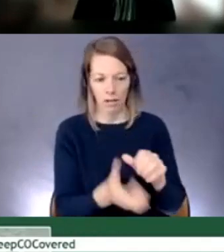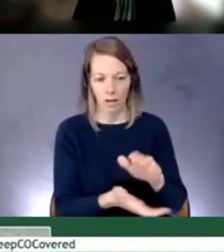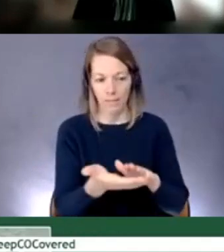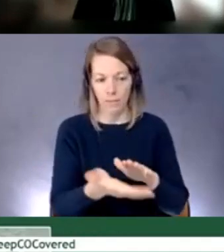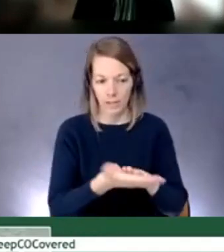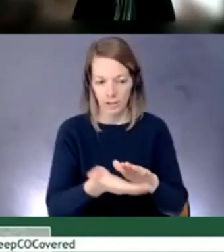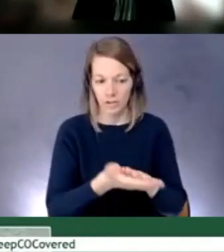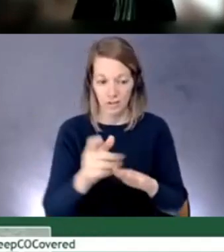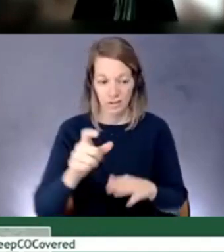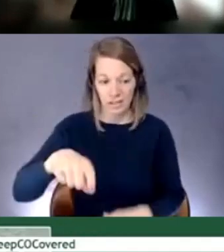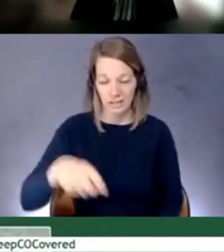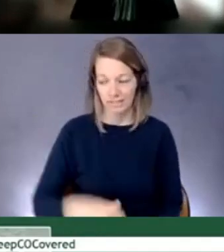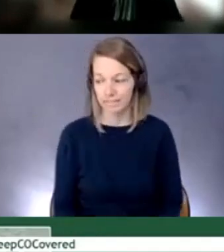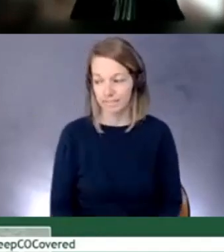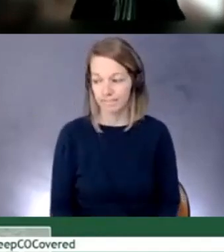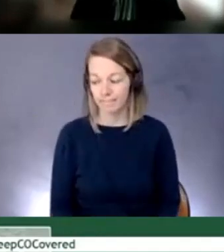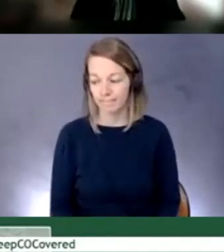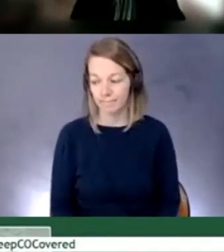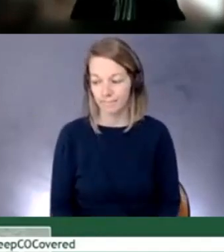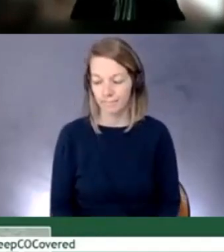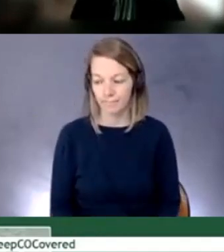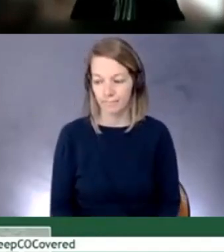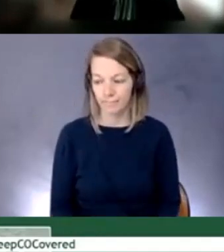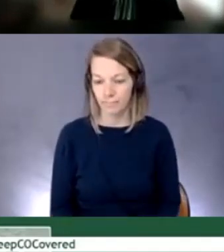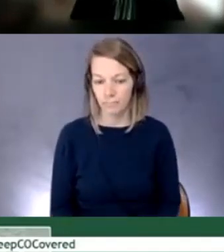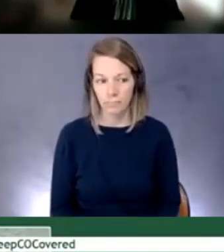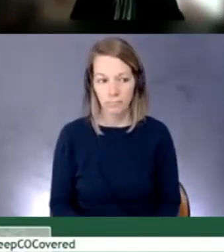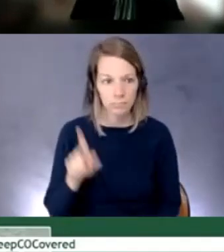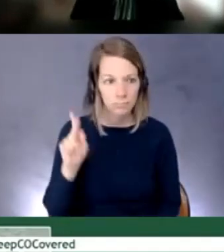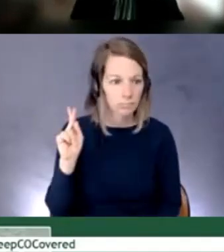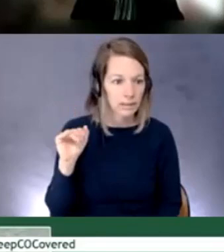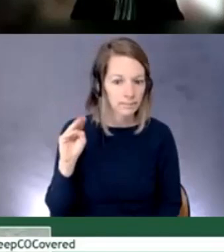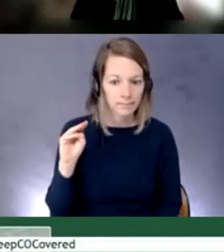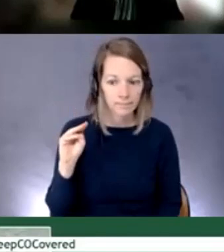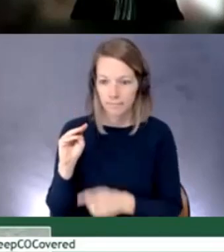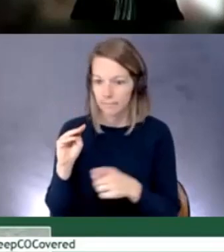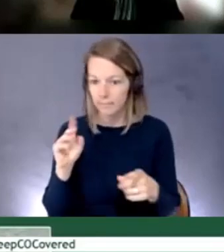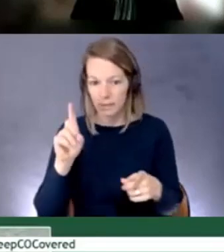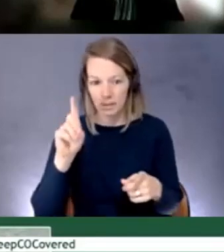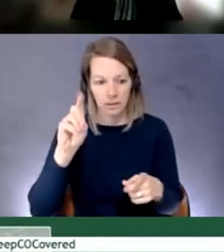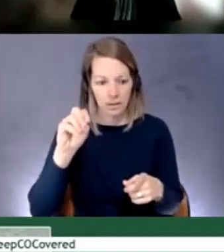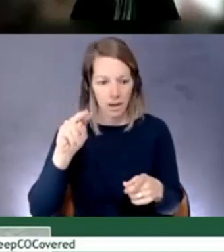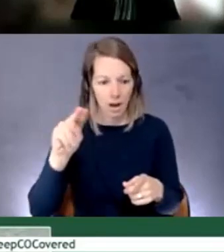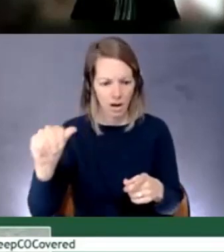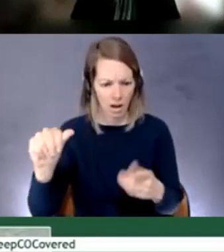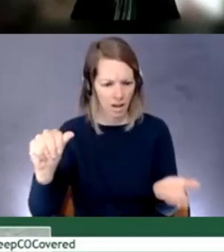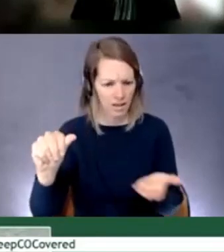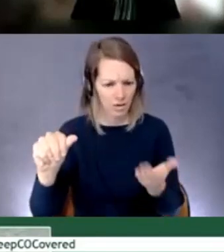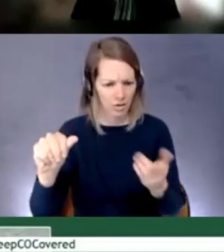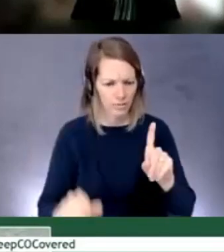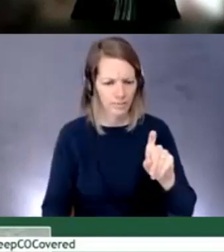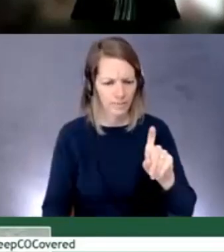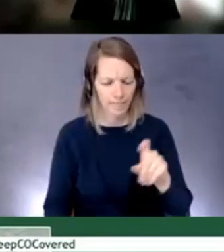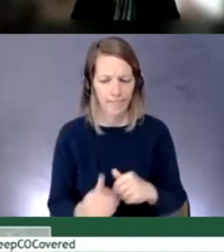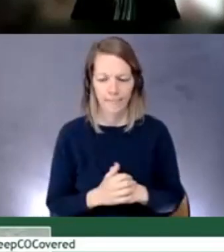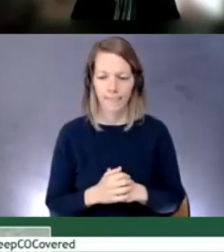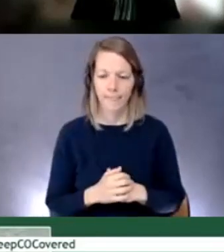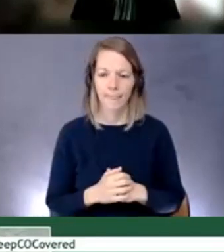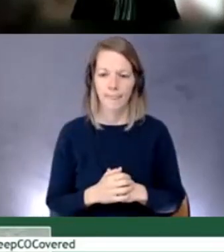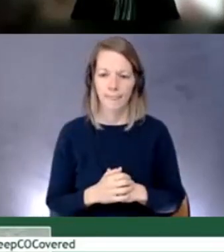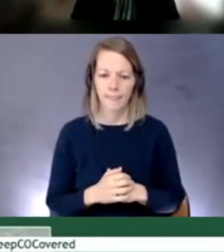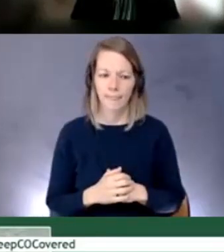operations were in need. Kim? Donna, are you on? So in